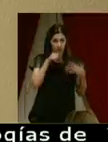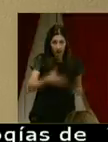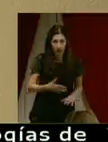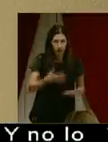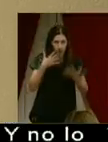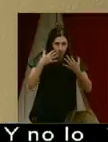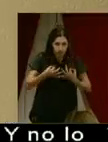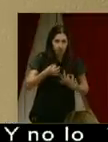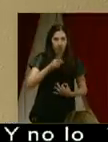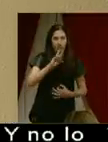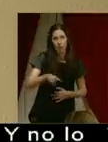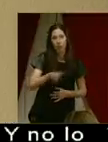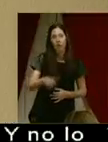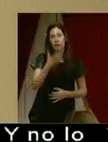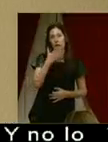not.